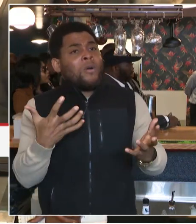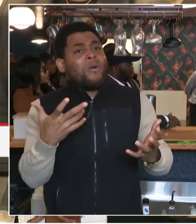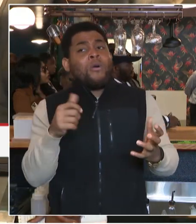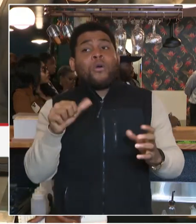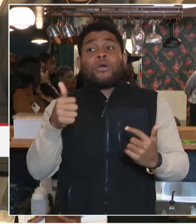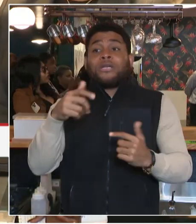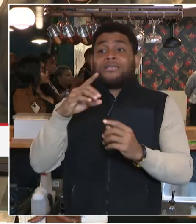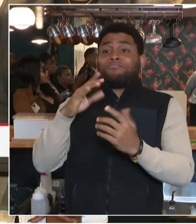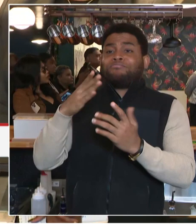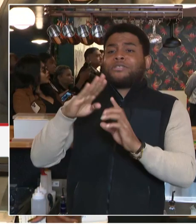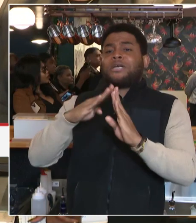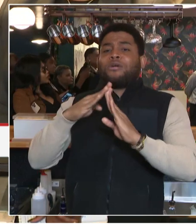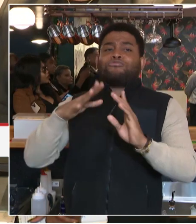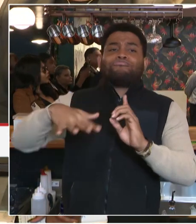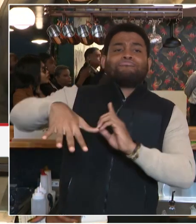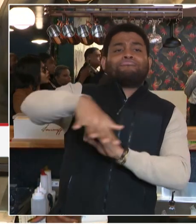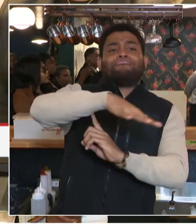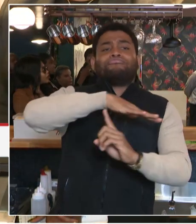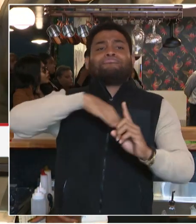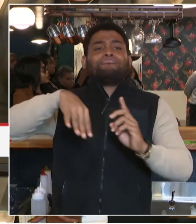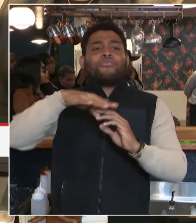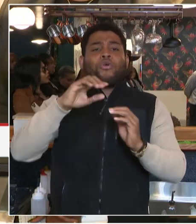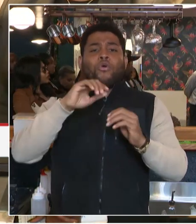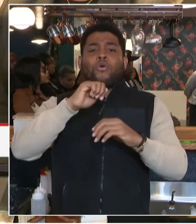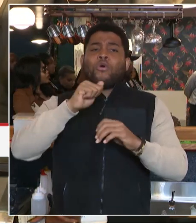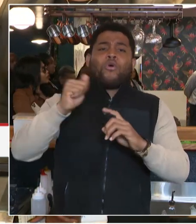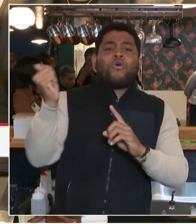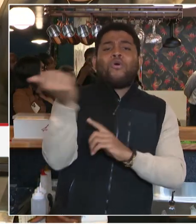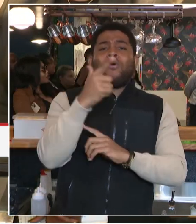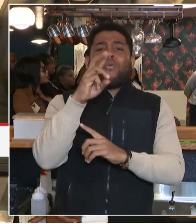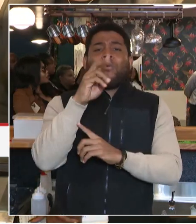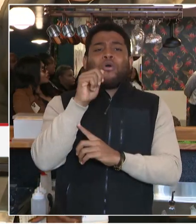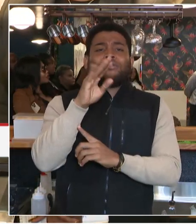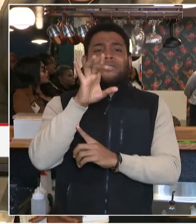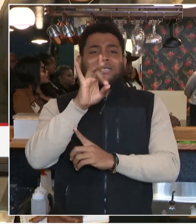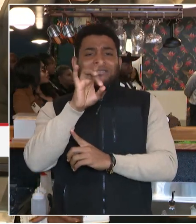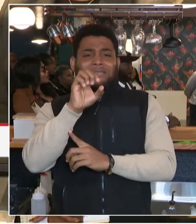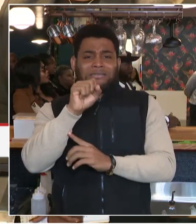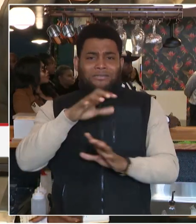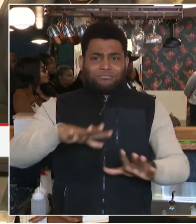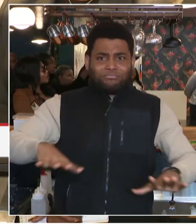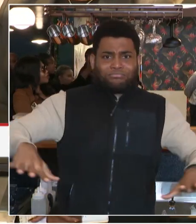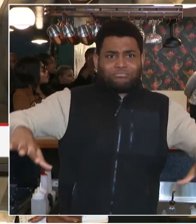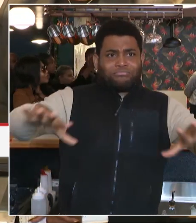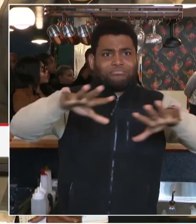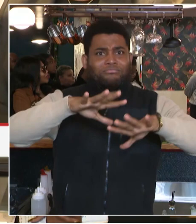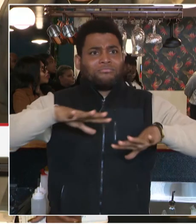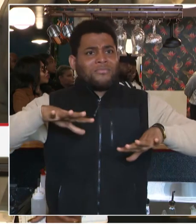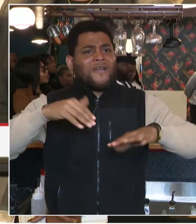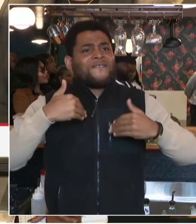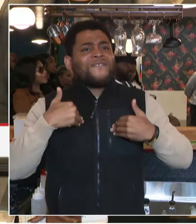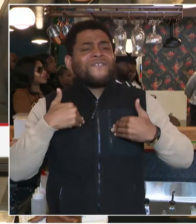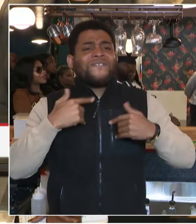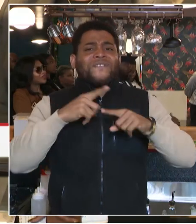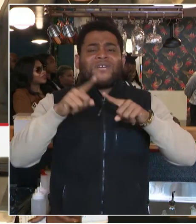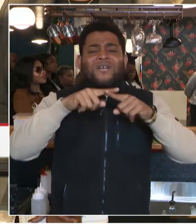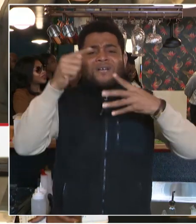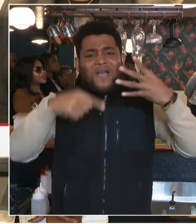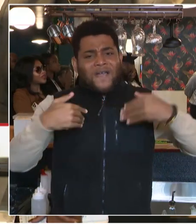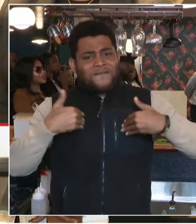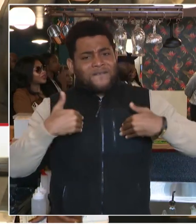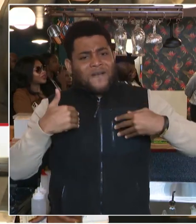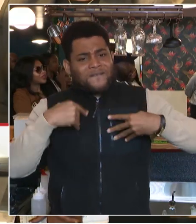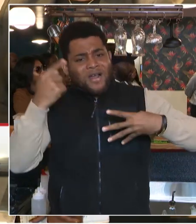in all 8 wards has access to the amenities that they need and want. And that's how we have a more